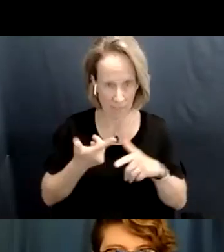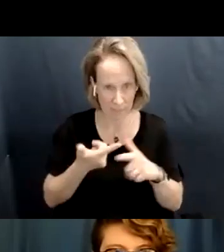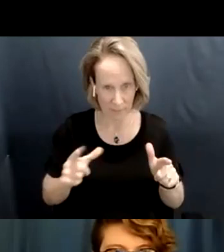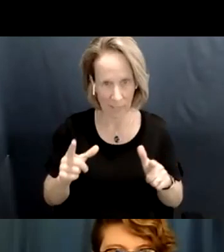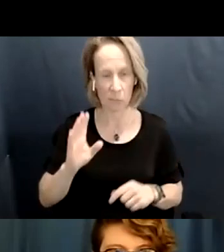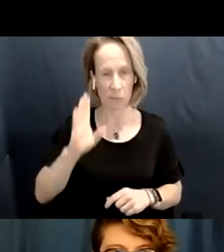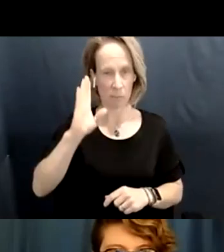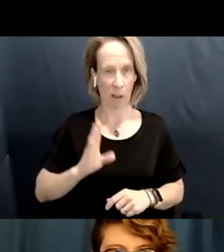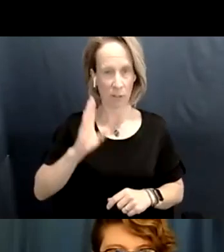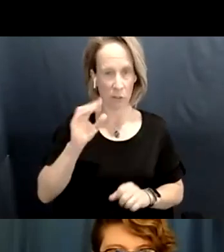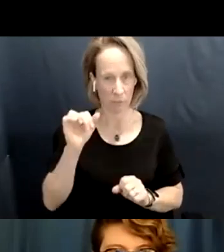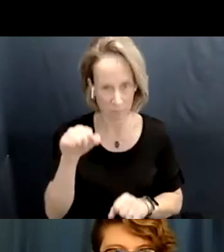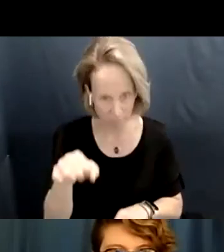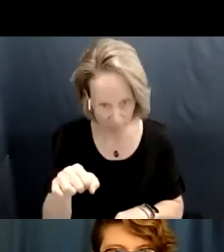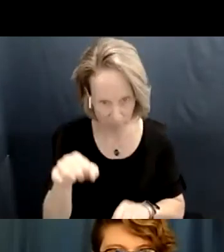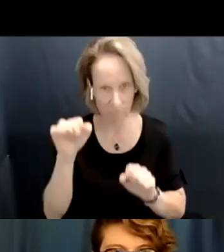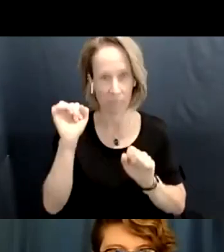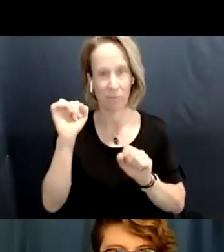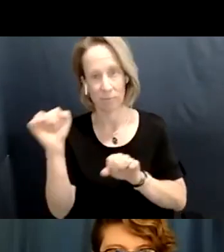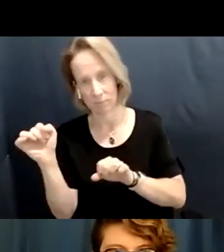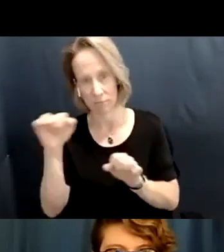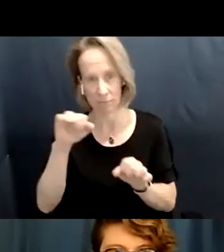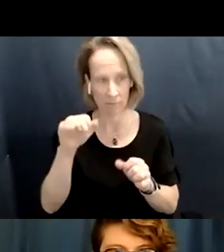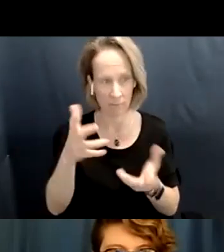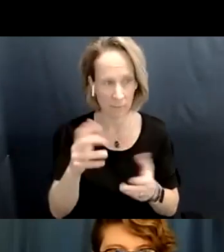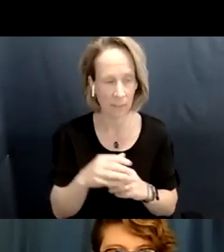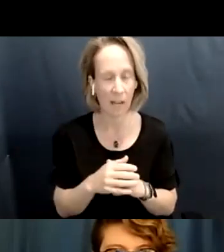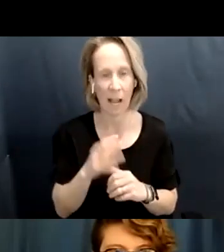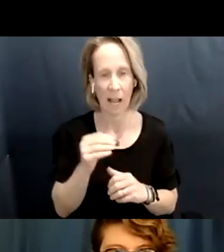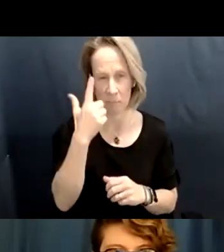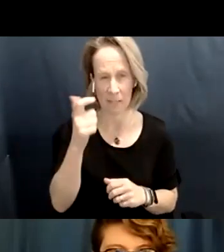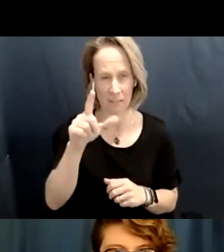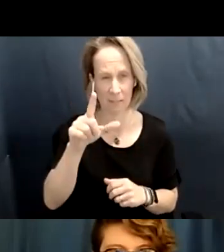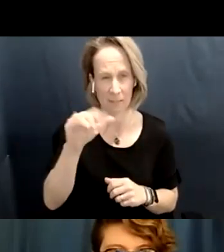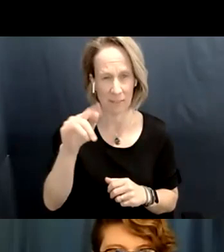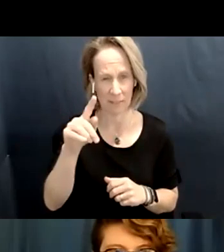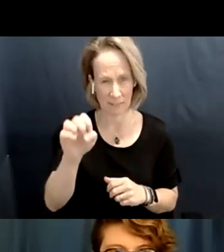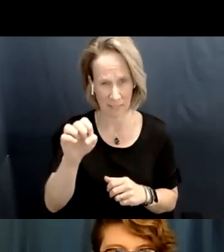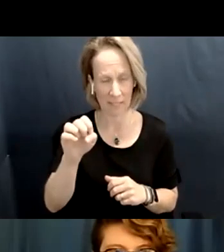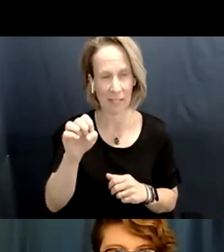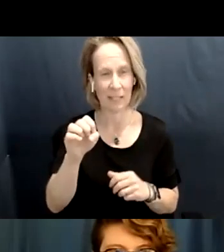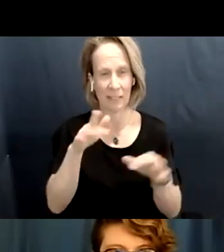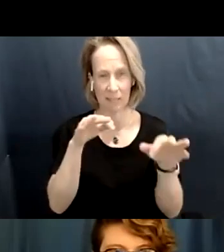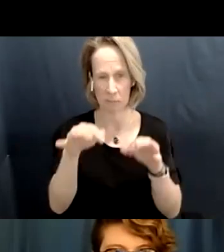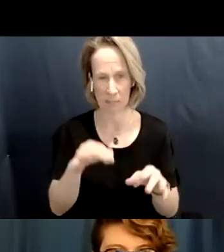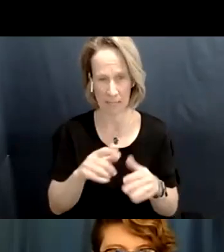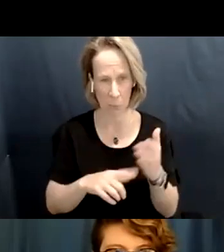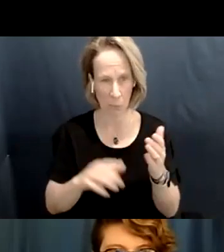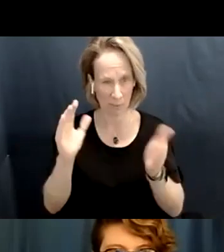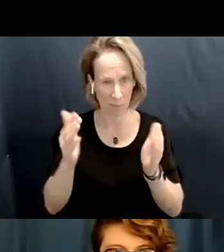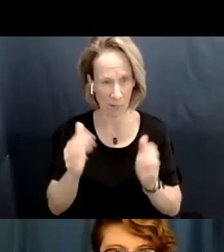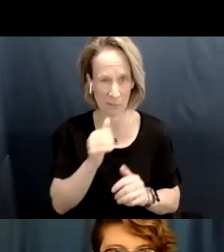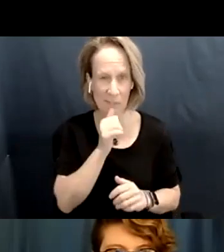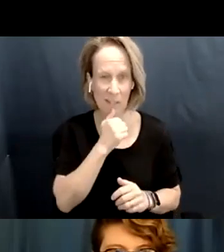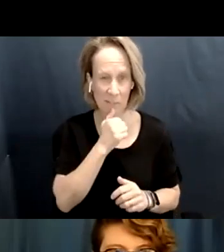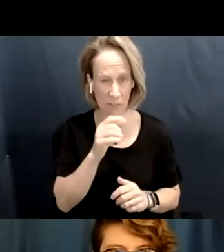posture. And because Lizette kind of explained to us what comparative suffering looks like, we're going to do an activity that